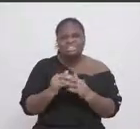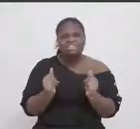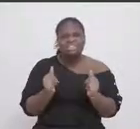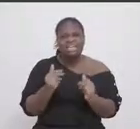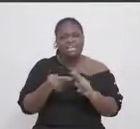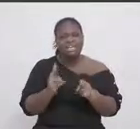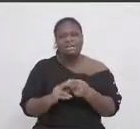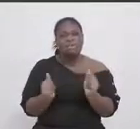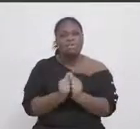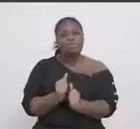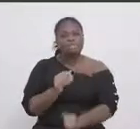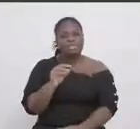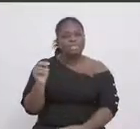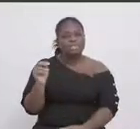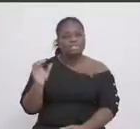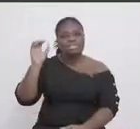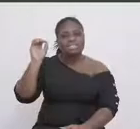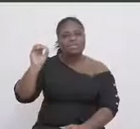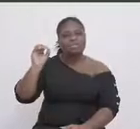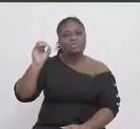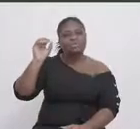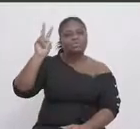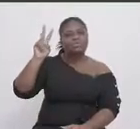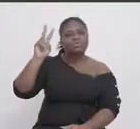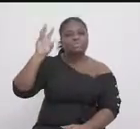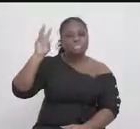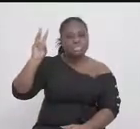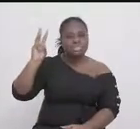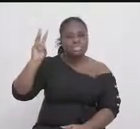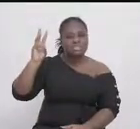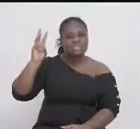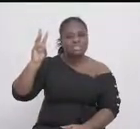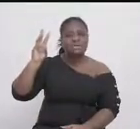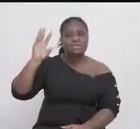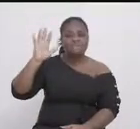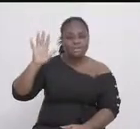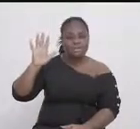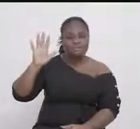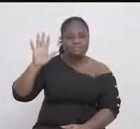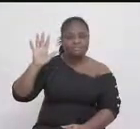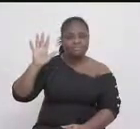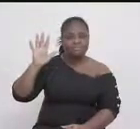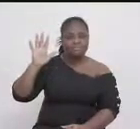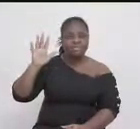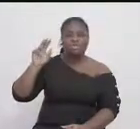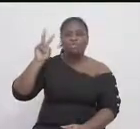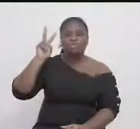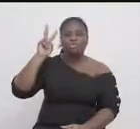us. Yeah, you can call 026